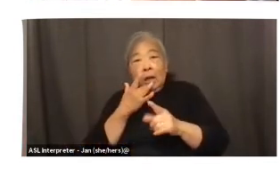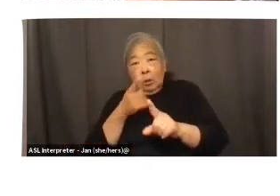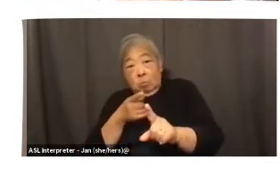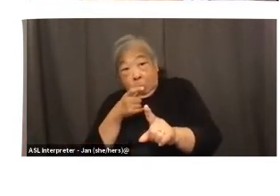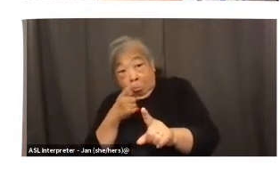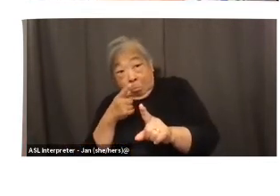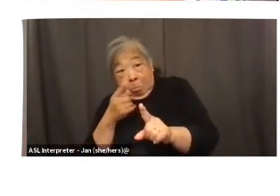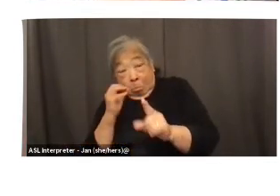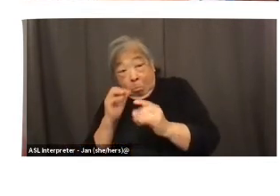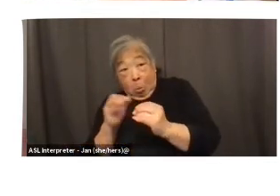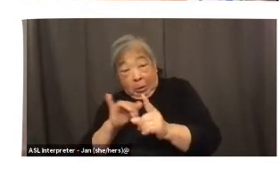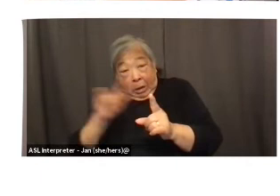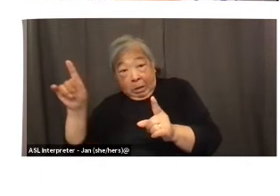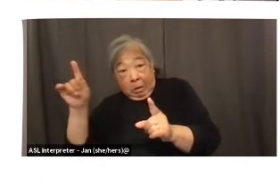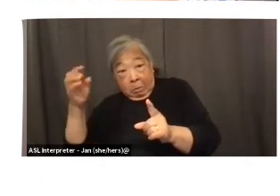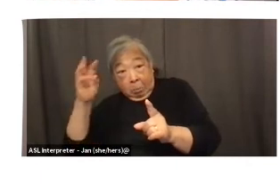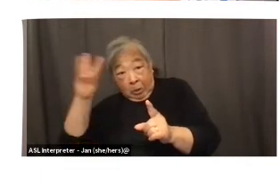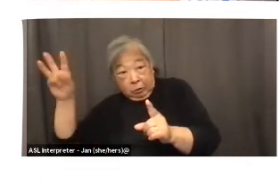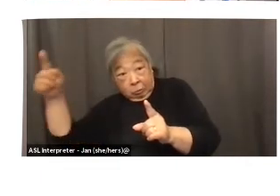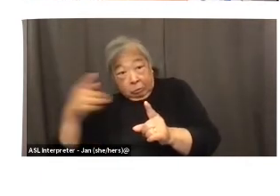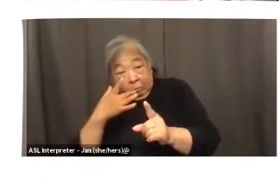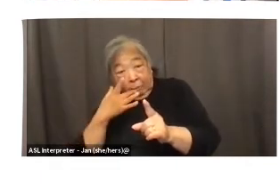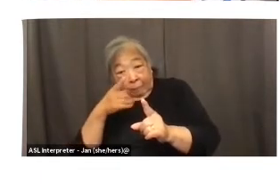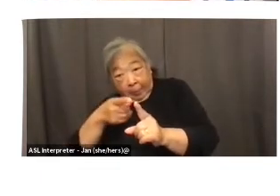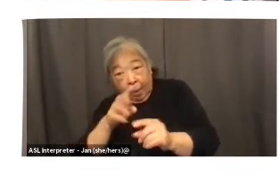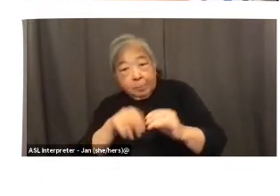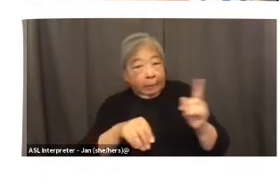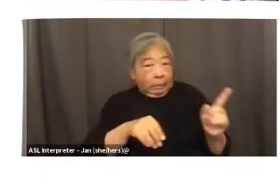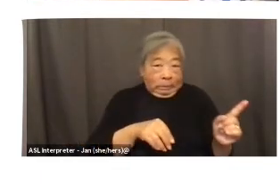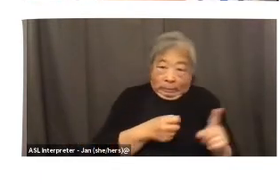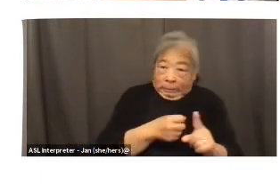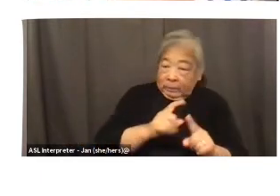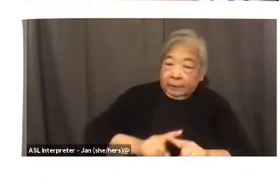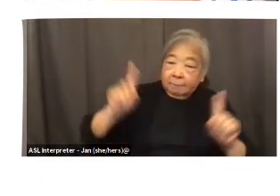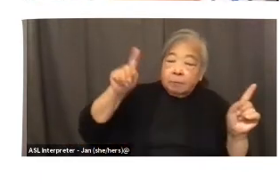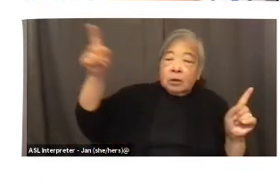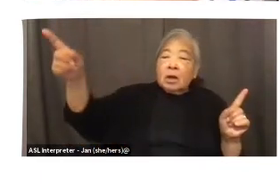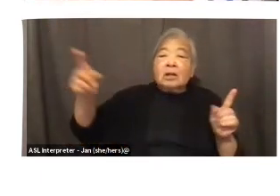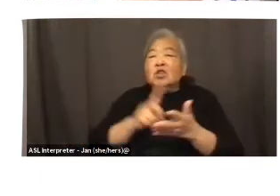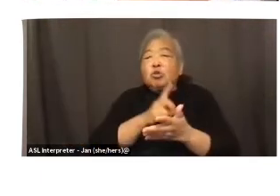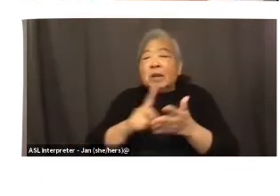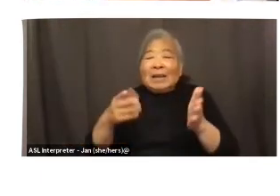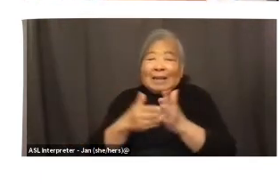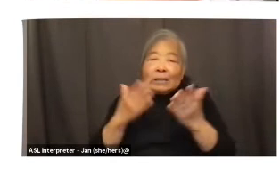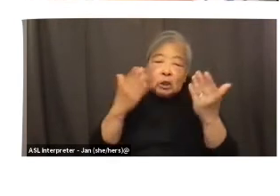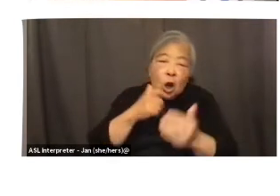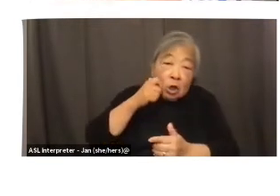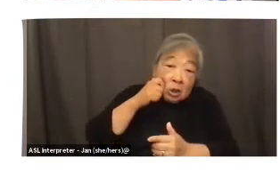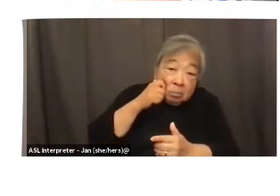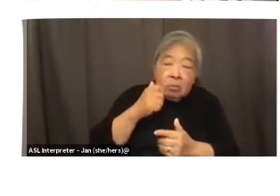phenotypes, hair textures and such. And the discrimination against darker skin tones is known as